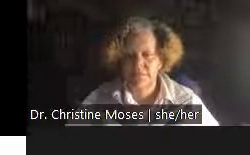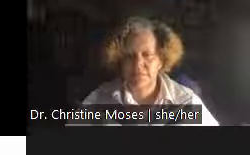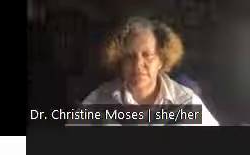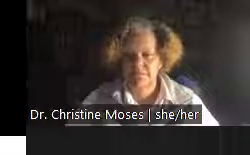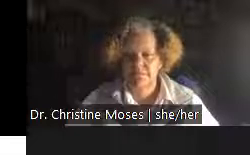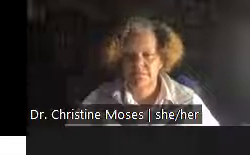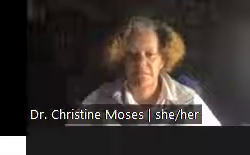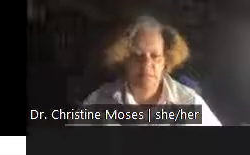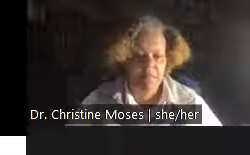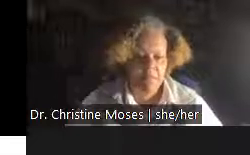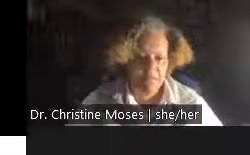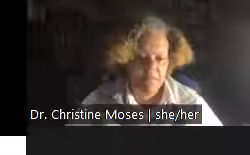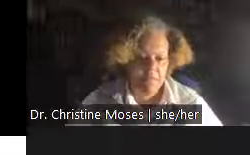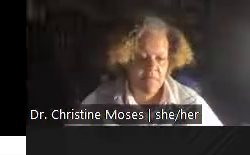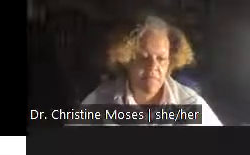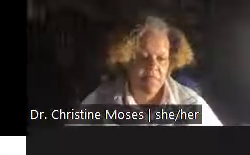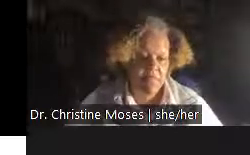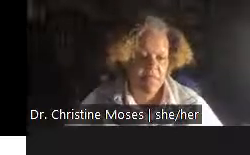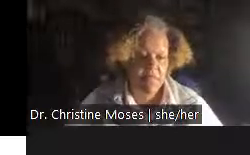good. Thank you.